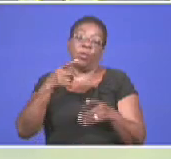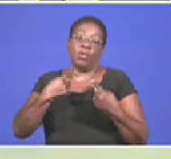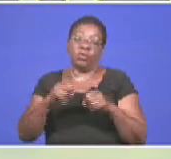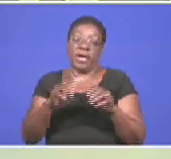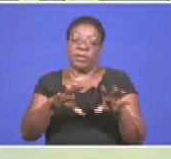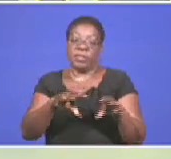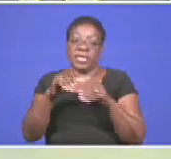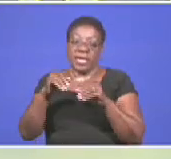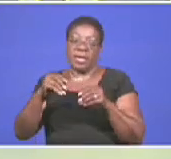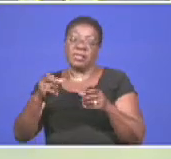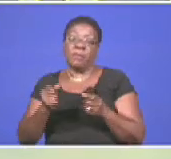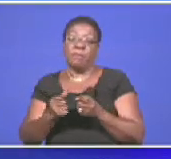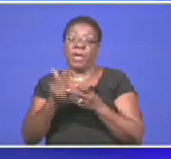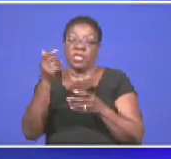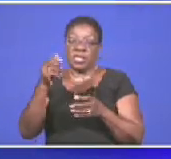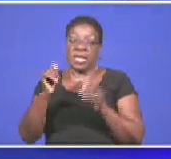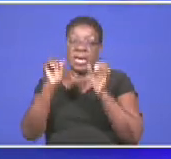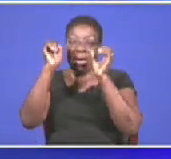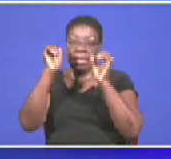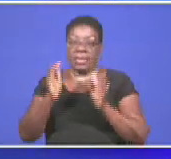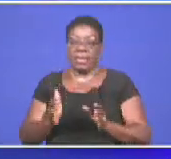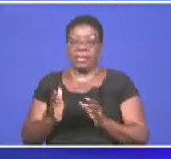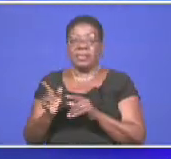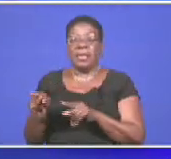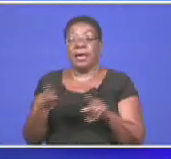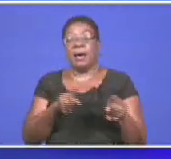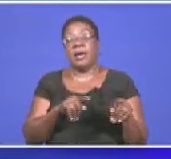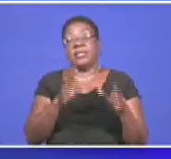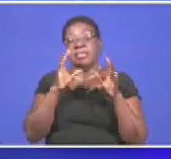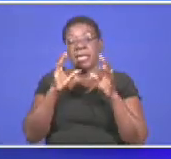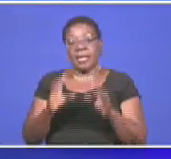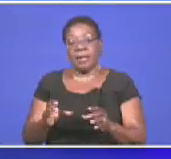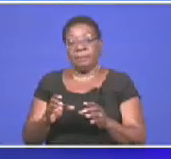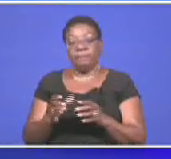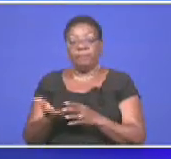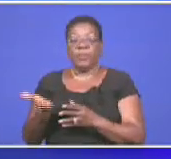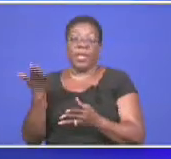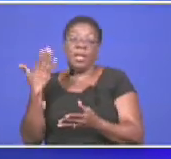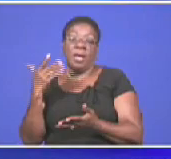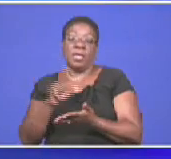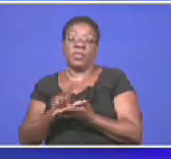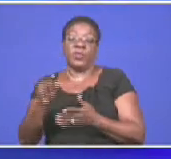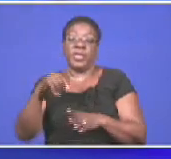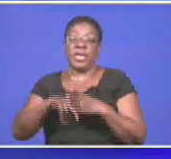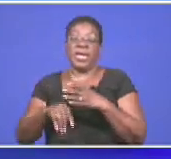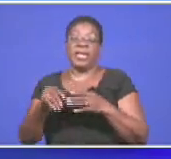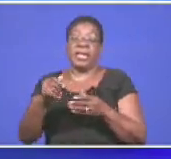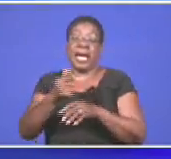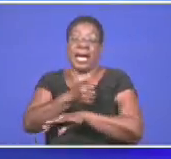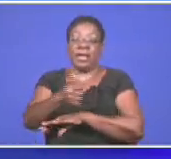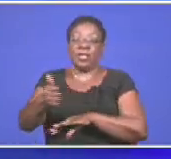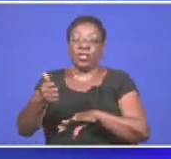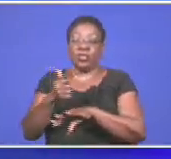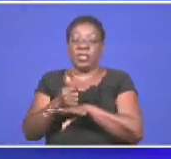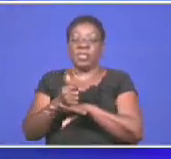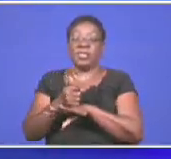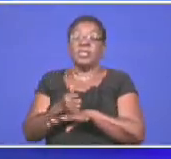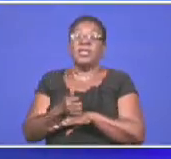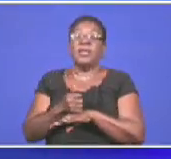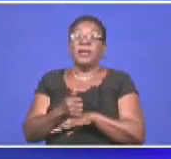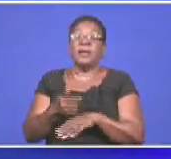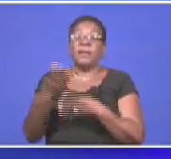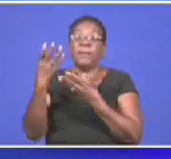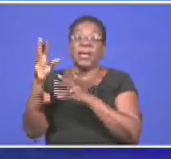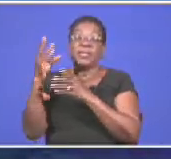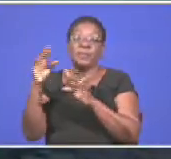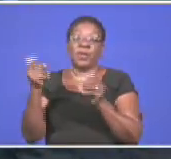can, as they did in the past. Youngsters hooping it up last week in the big yard. Jay Philippe of our Northern Service was